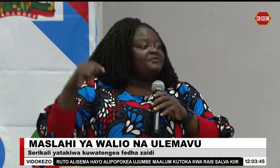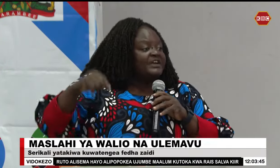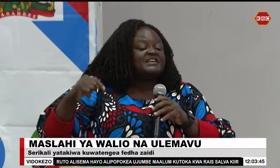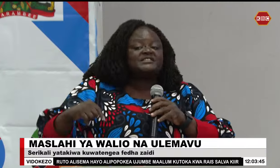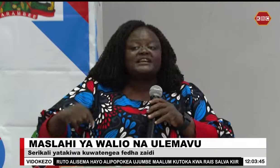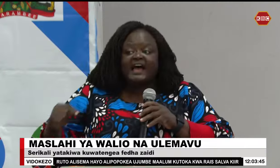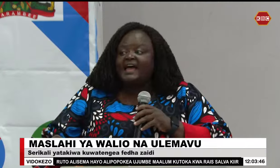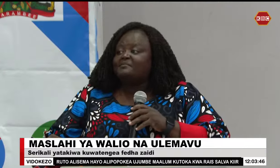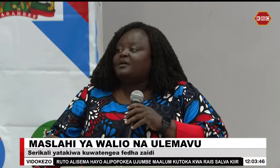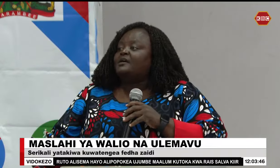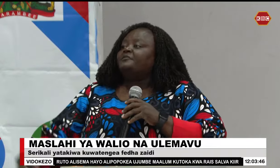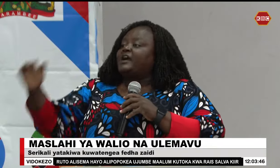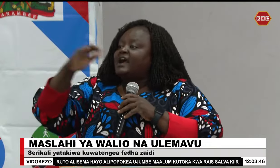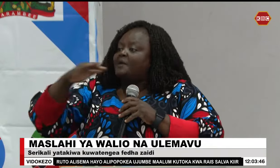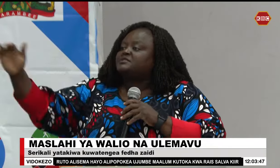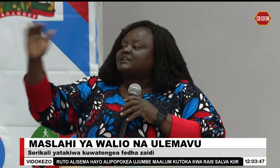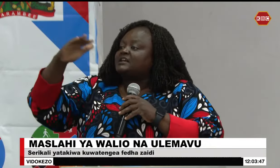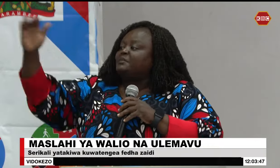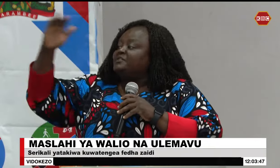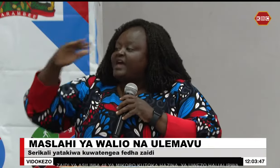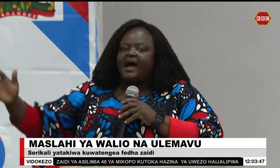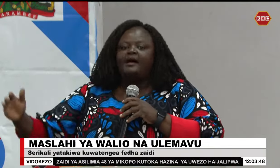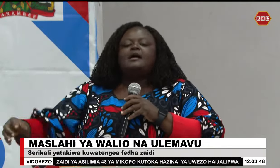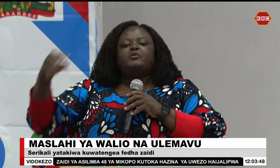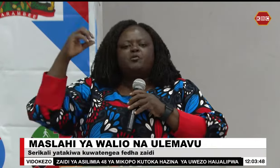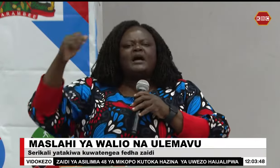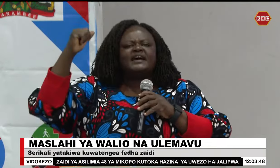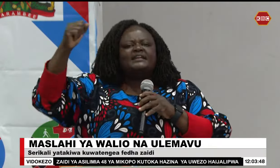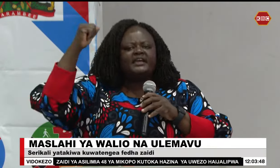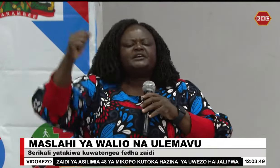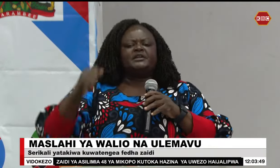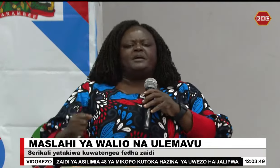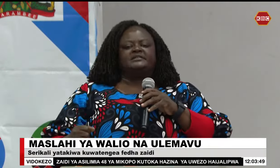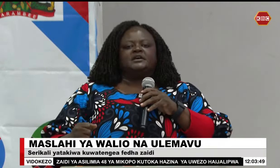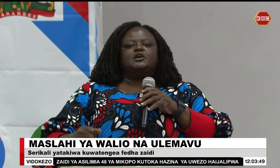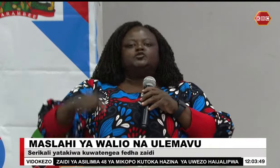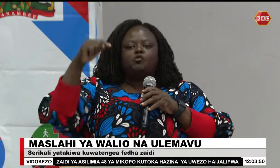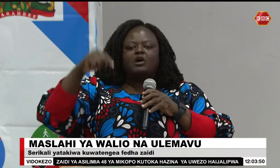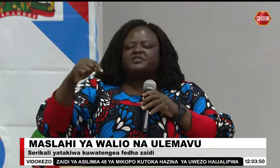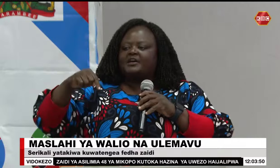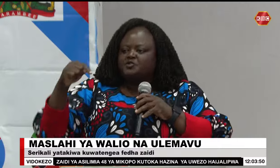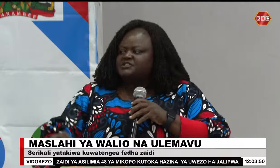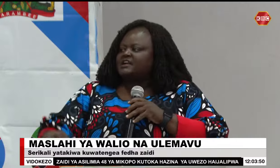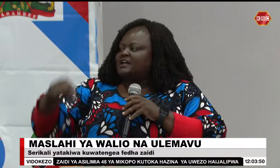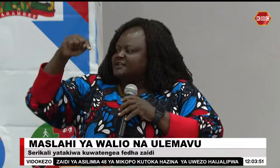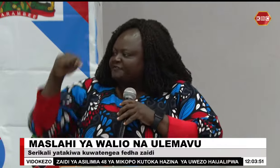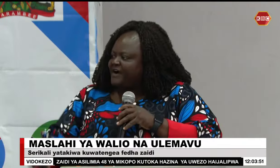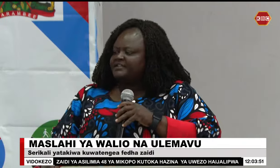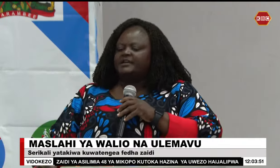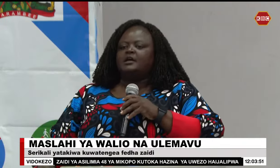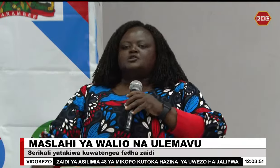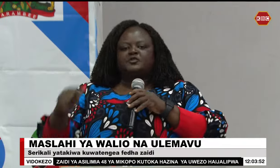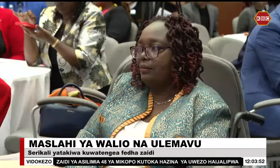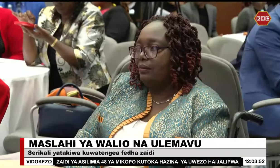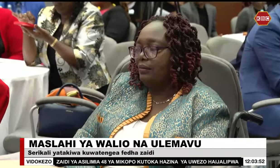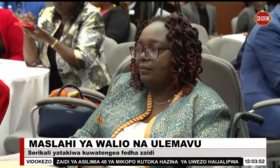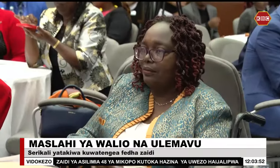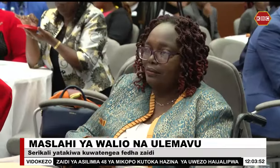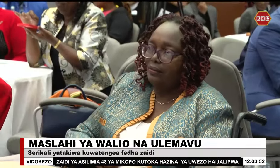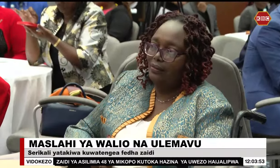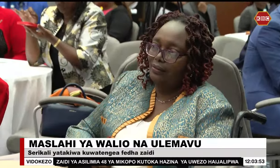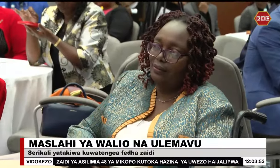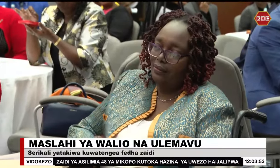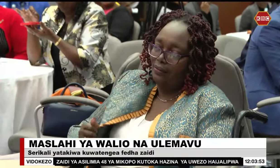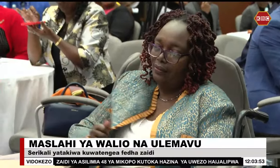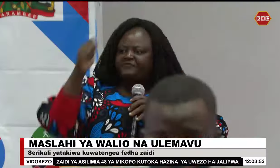now. This is the time the gap that has been there, we want an increment to what they are using as their funding so that they